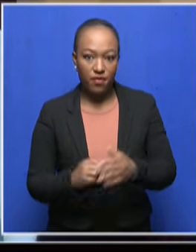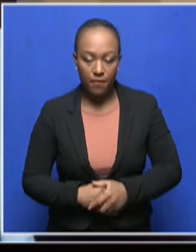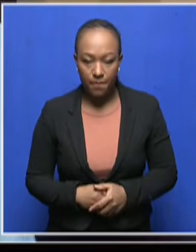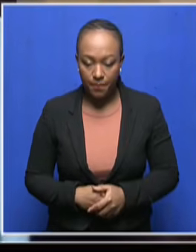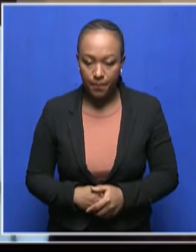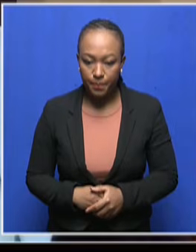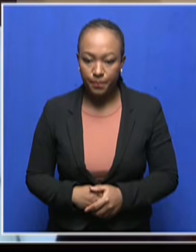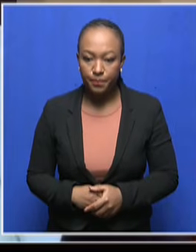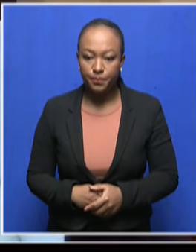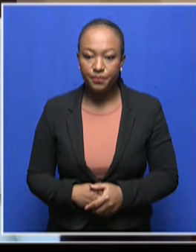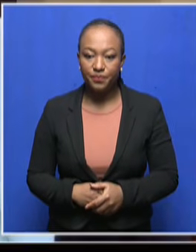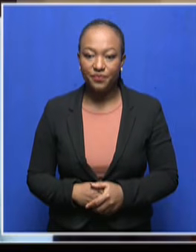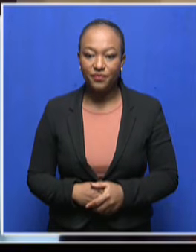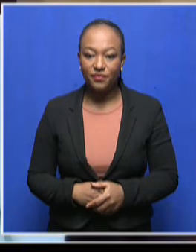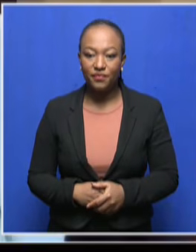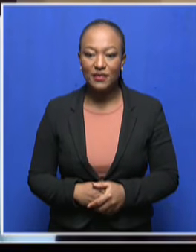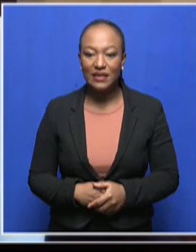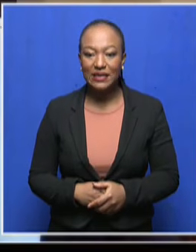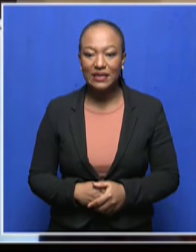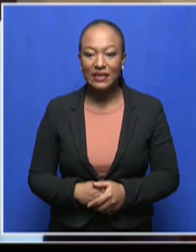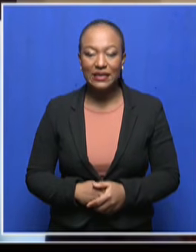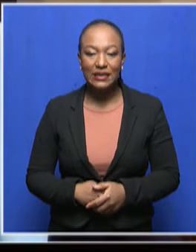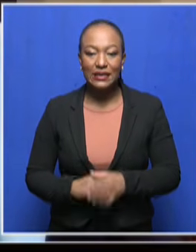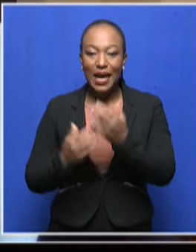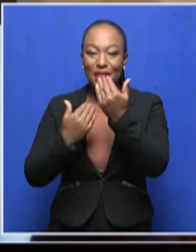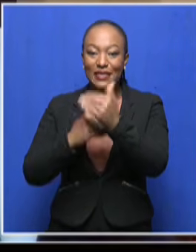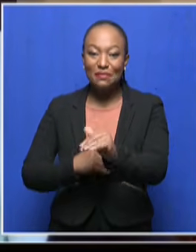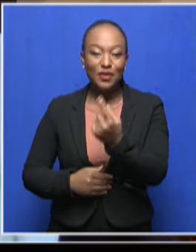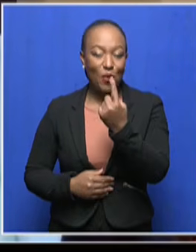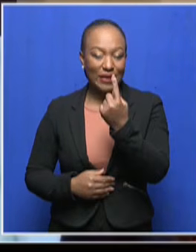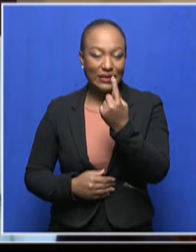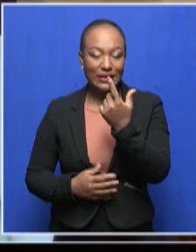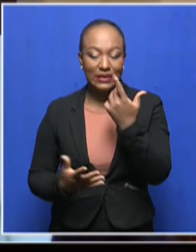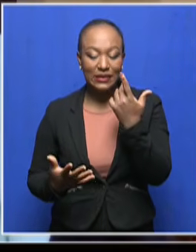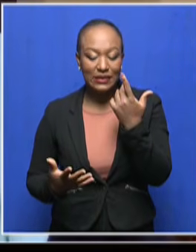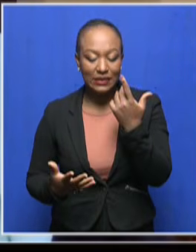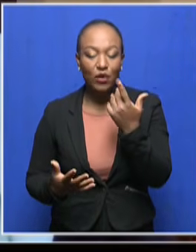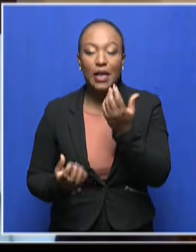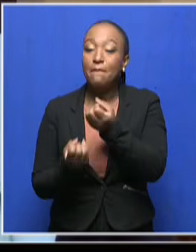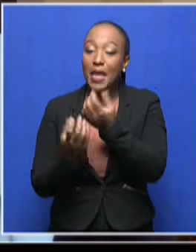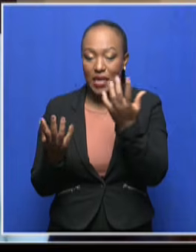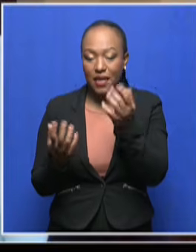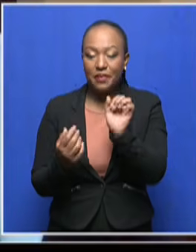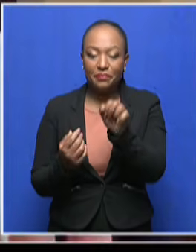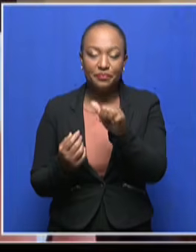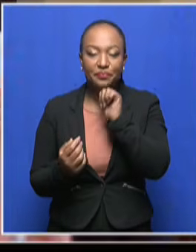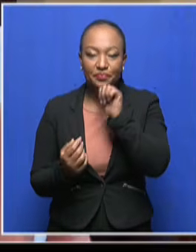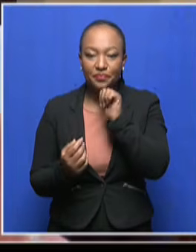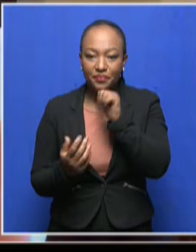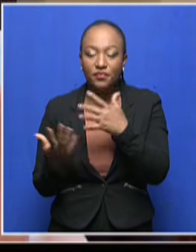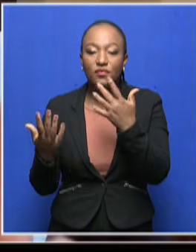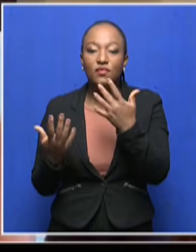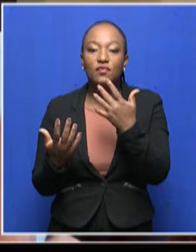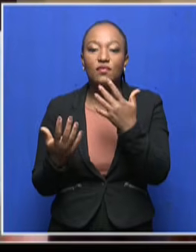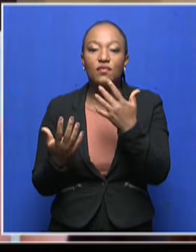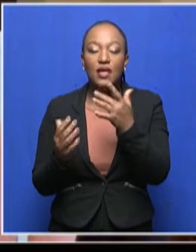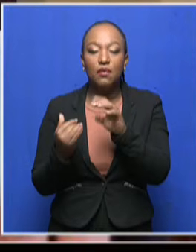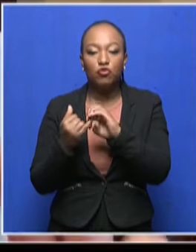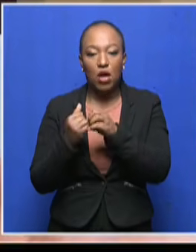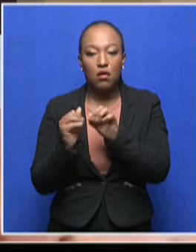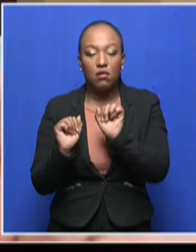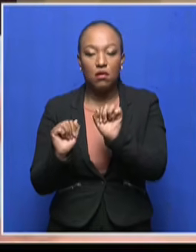wisdom. And I need to limit it to one. There's so much that I can talk about. So the first thing, and I'm gonna push the boundary here. I'm